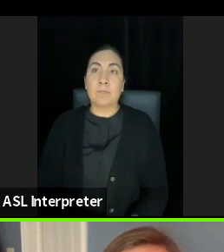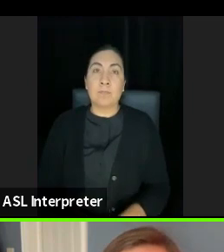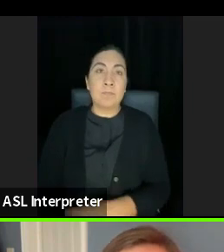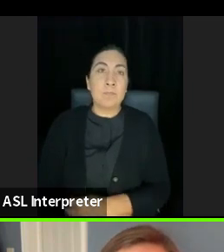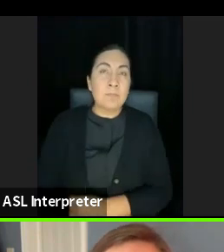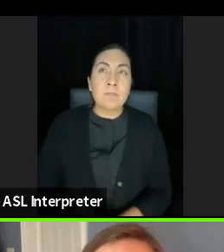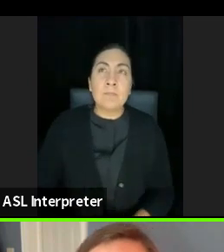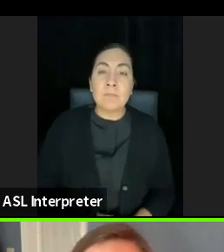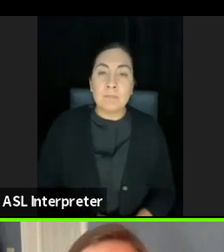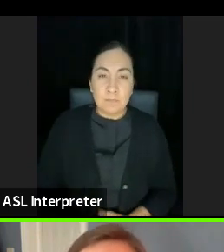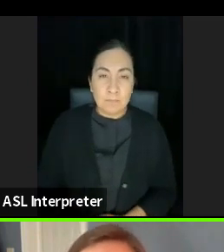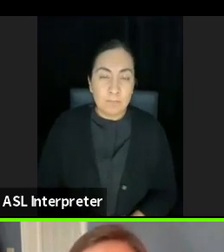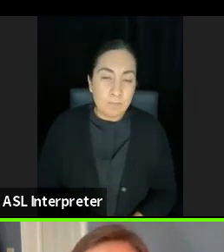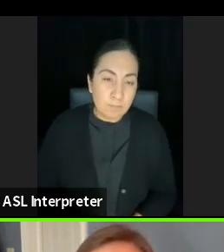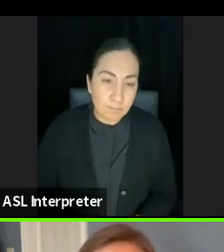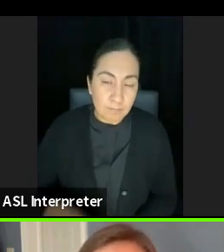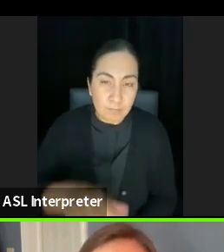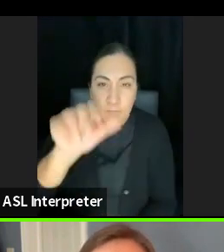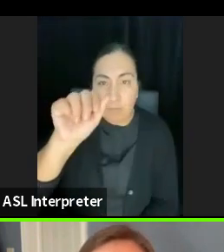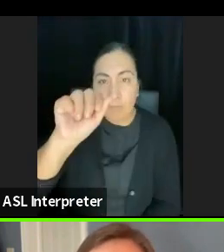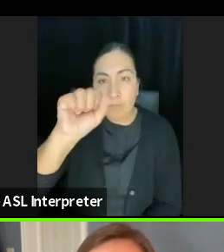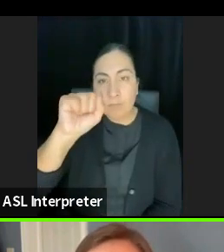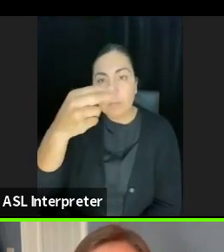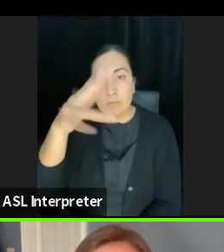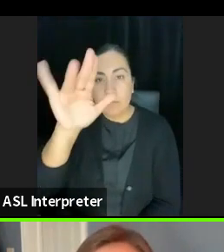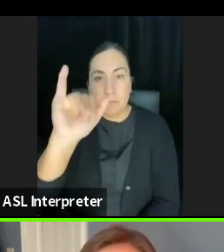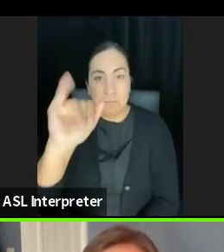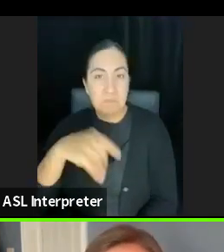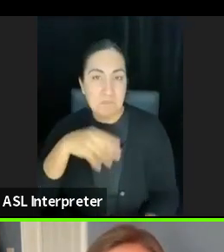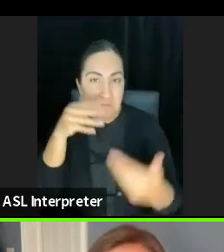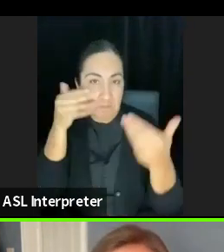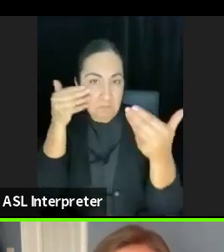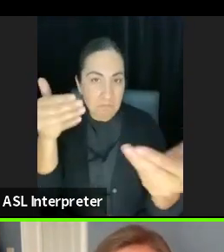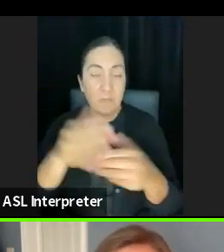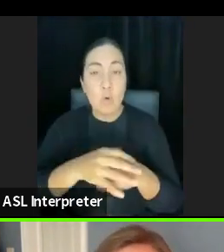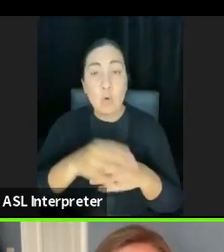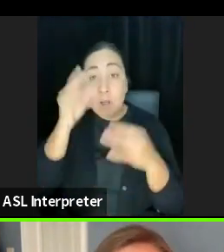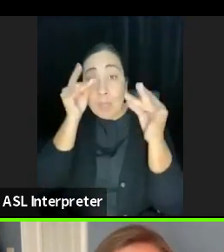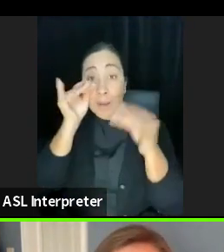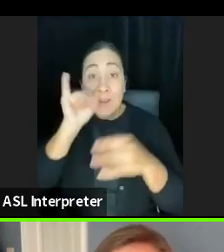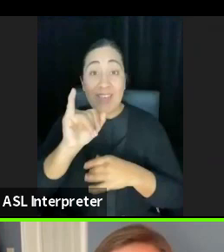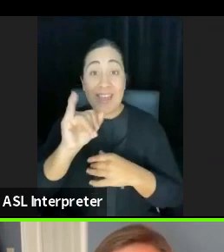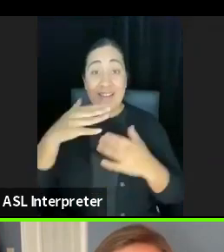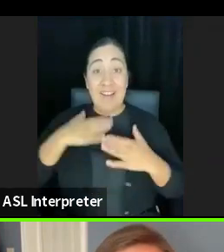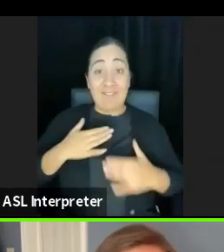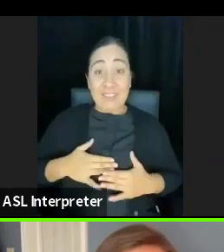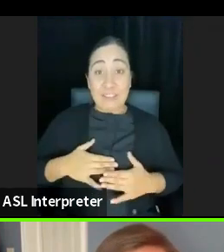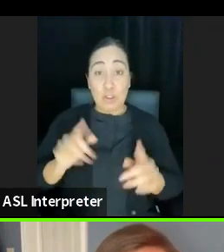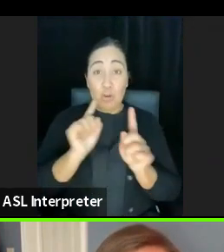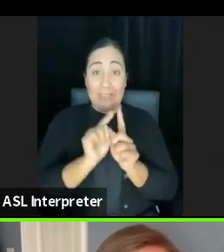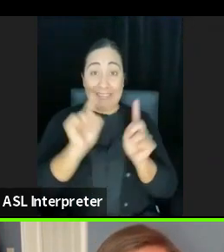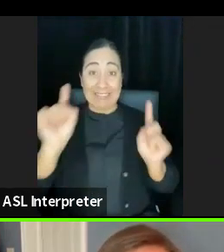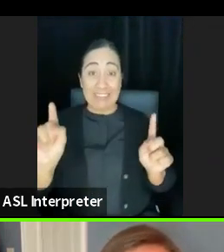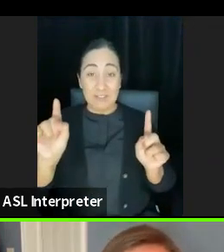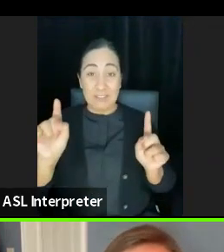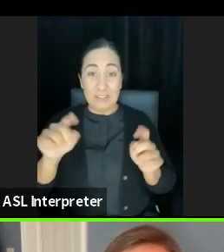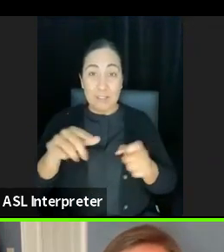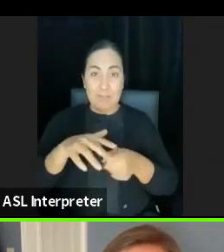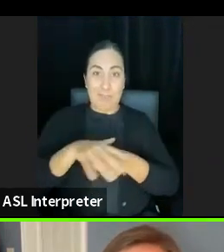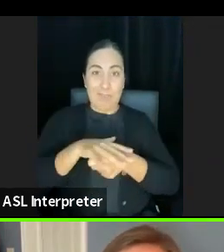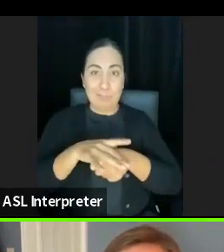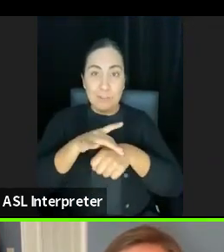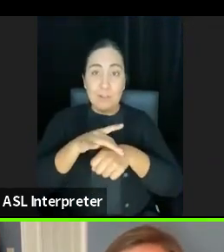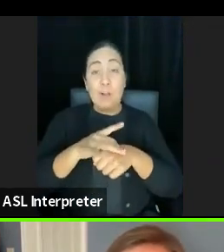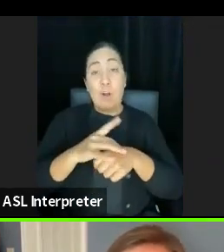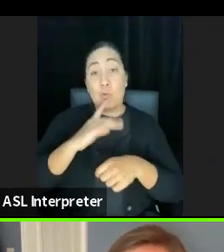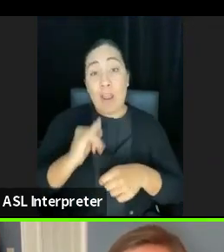I'll hop in here. Thinking about that physical distance and geographic isolation, which has been a reality for rural cultural workers